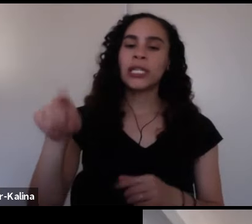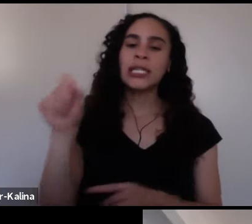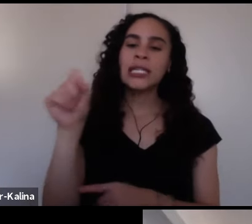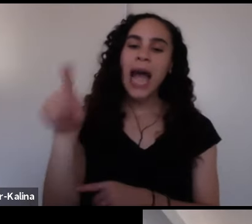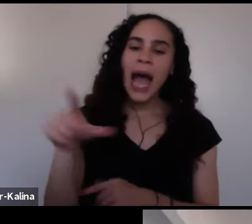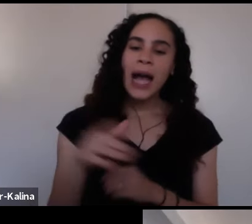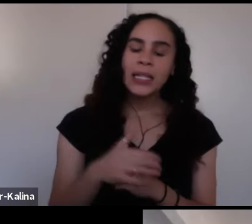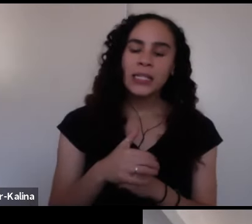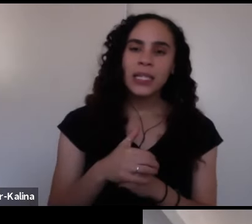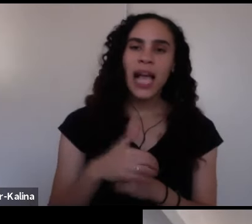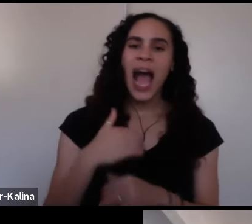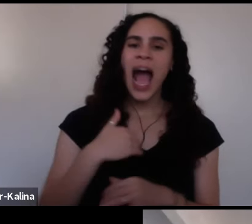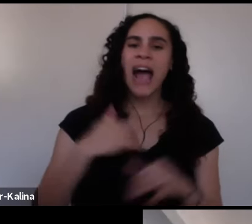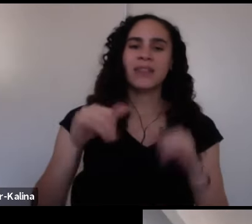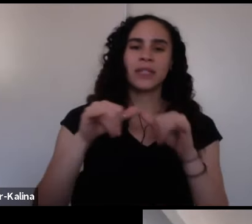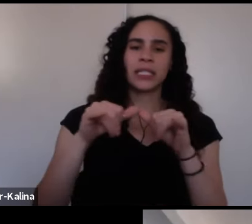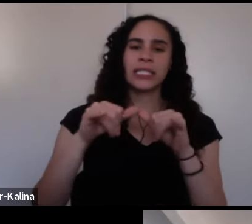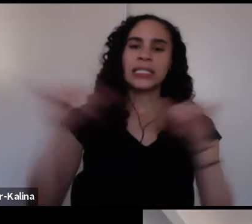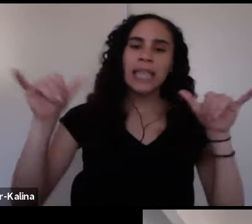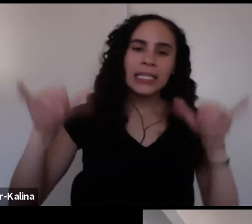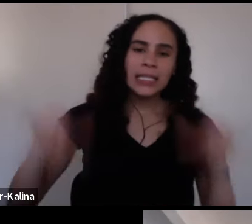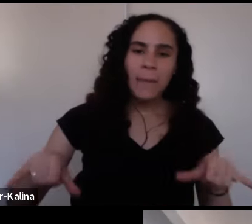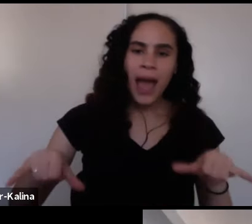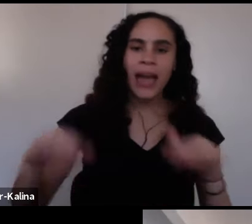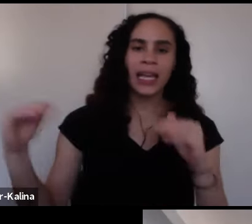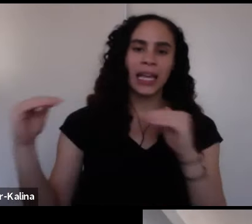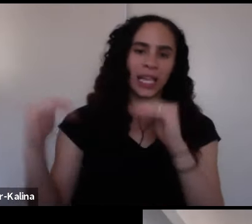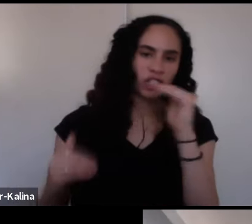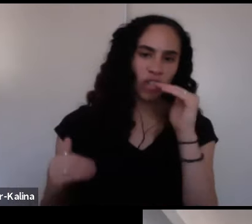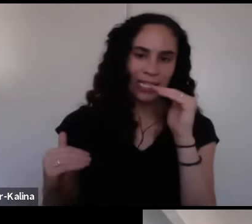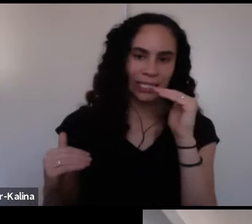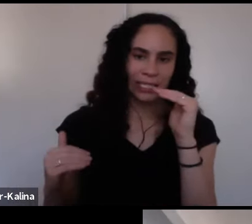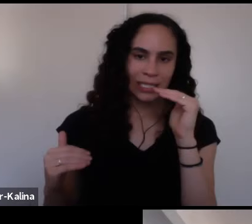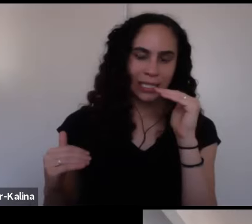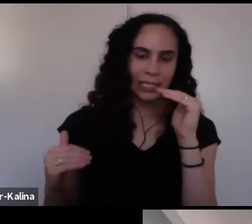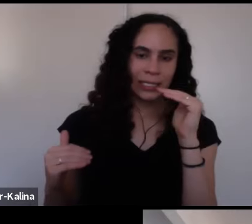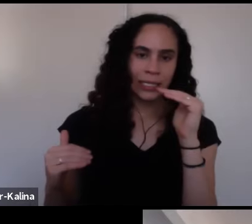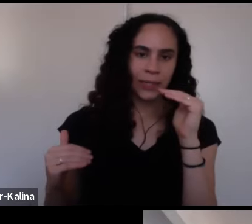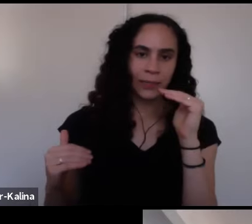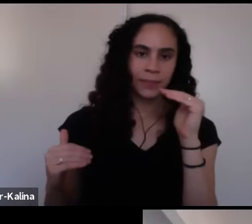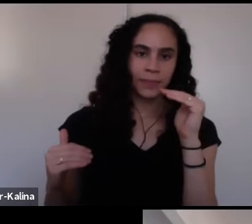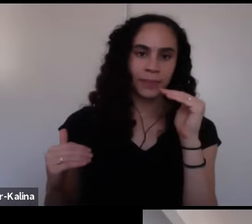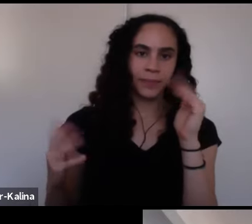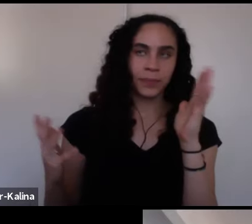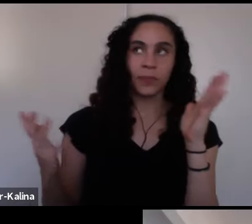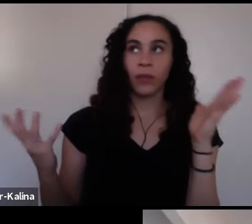these systematic injustices that are,